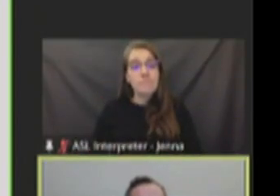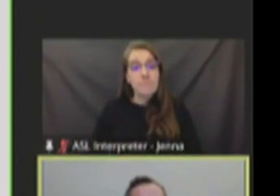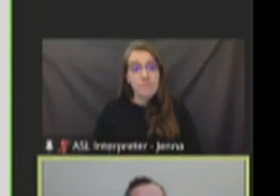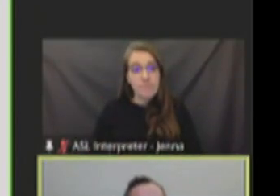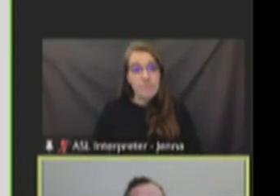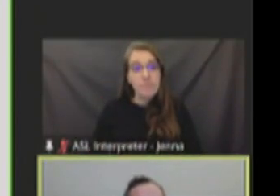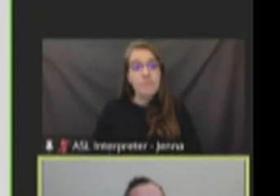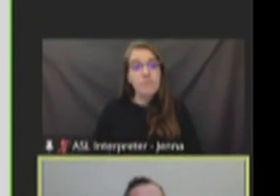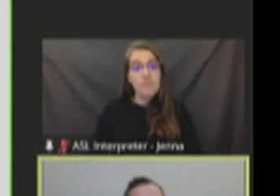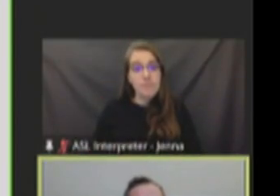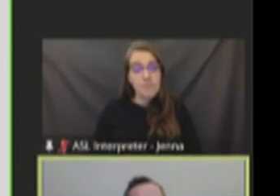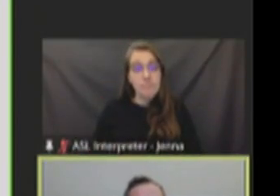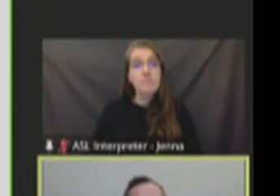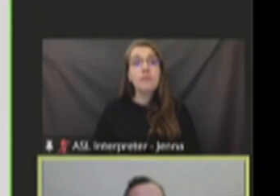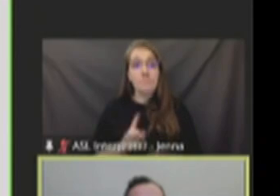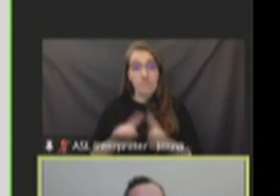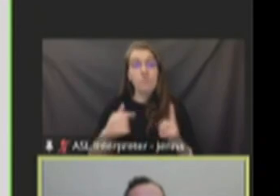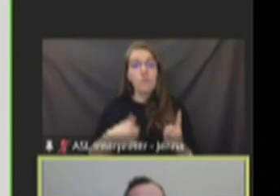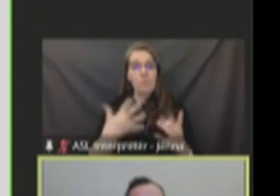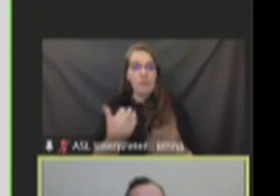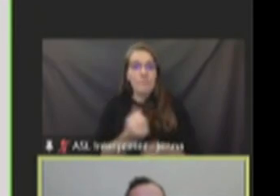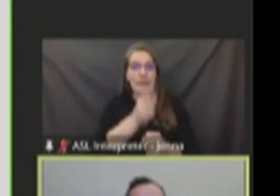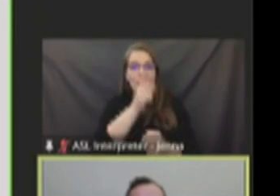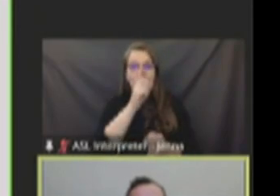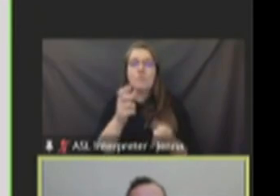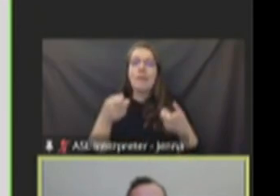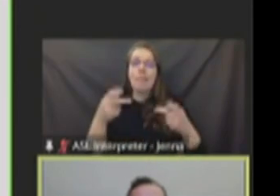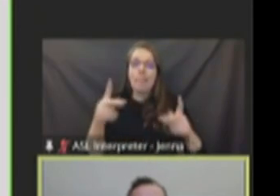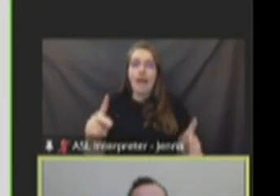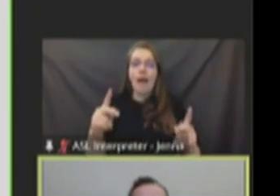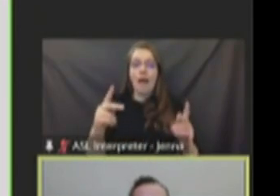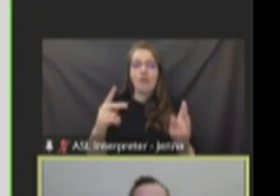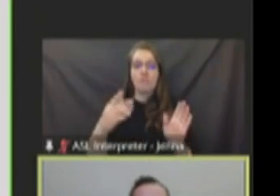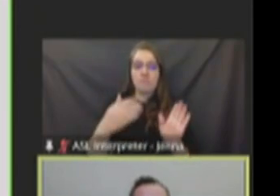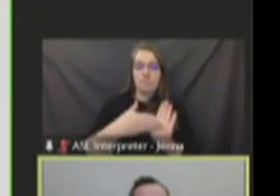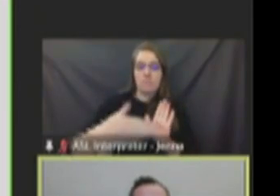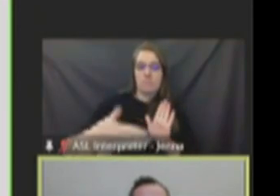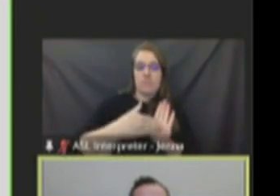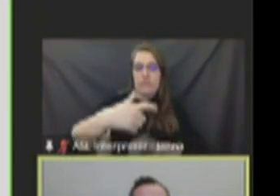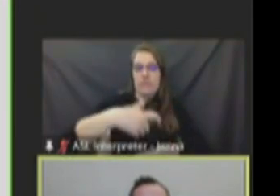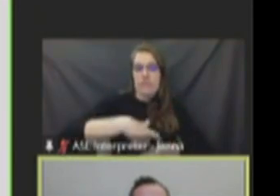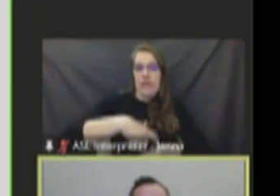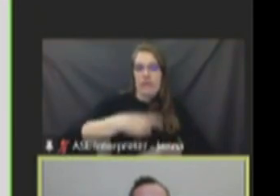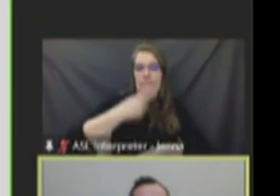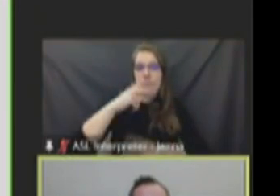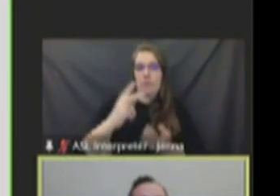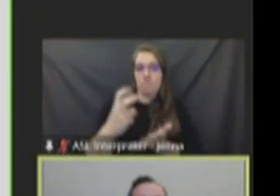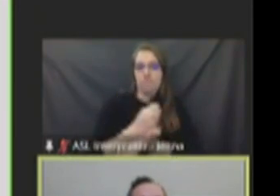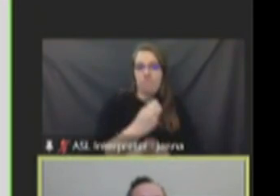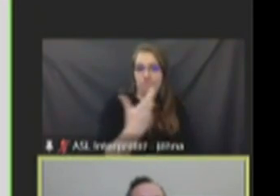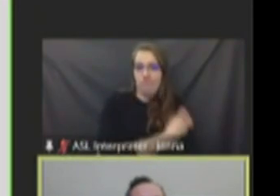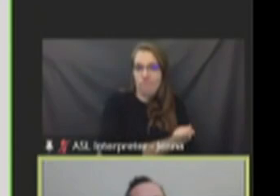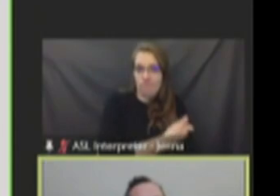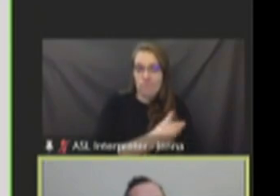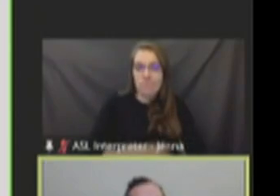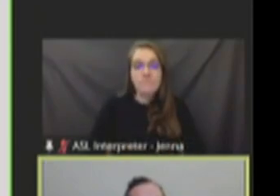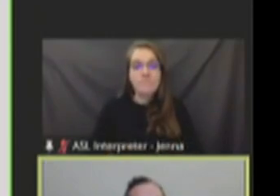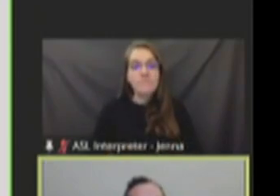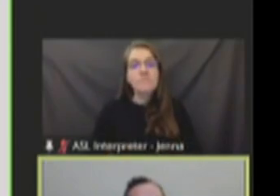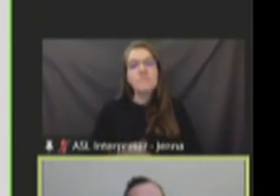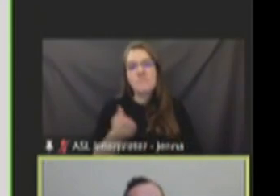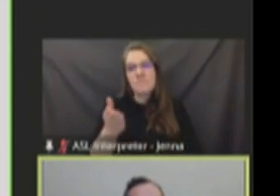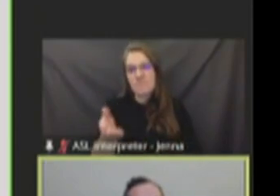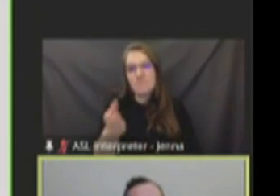allow people to get vaccinated. So this timeline sort of reflects that that thinking. And so it does require people over the